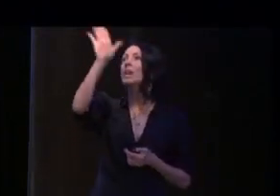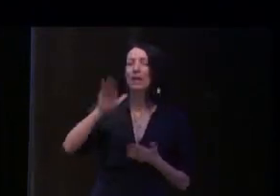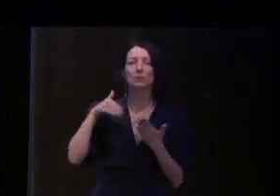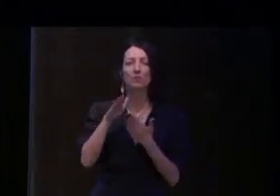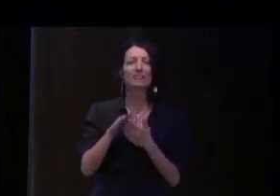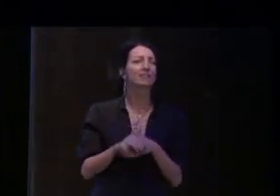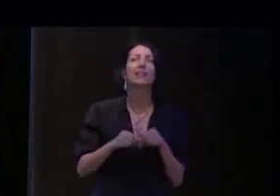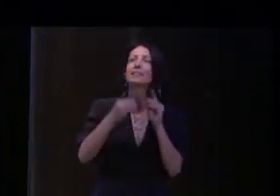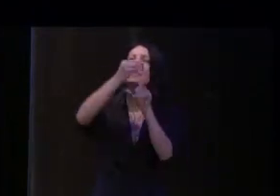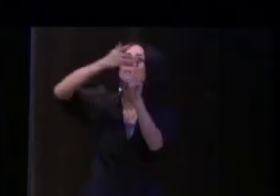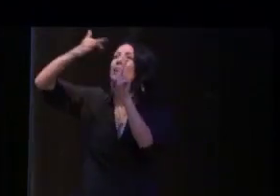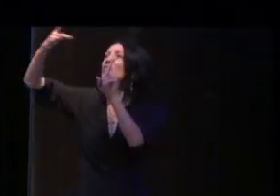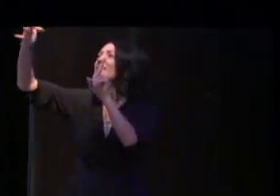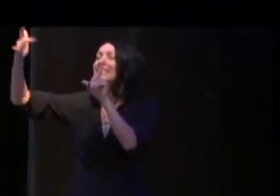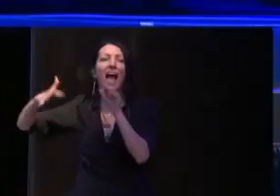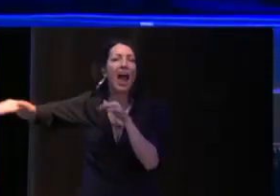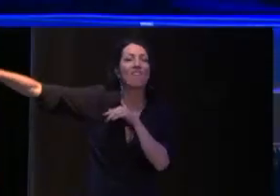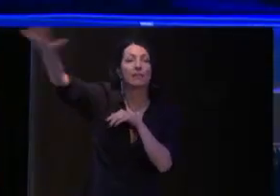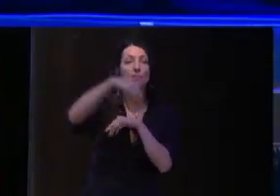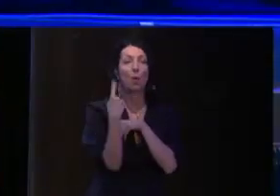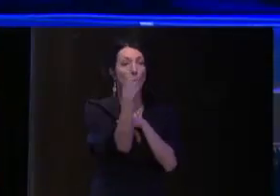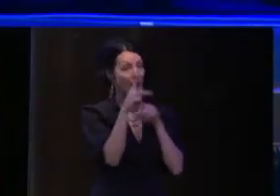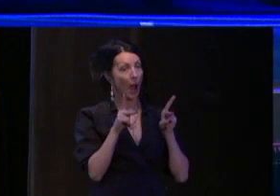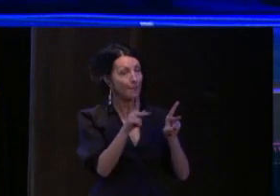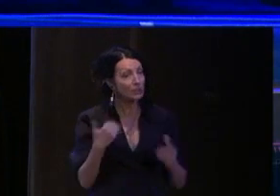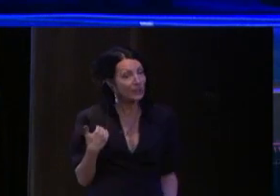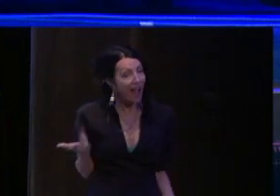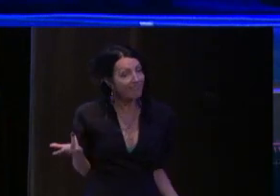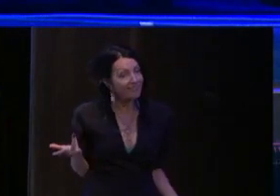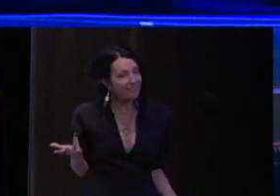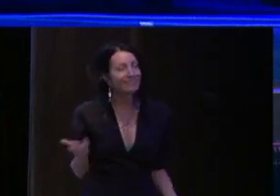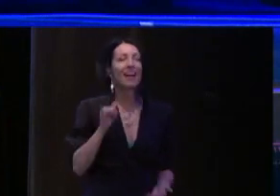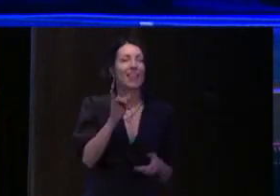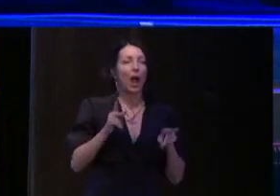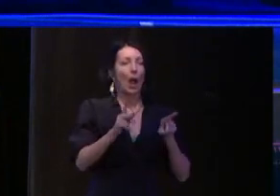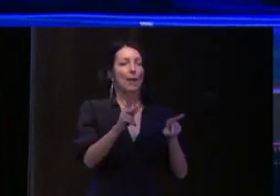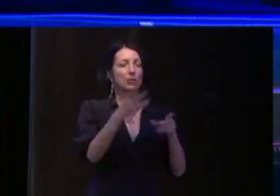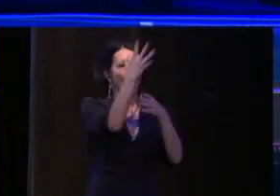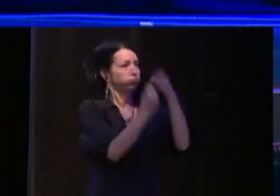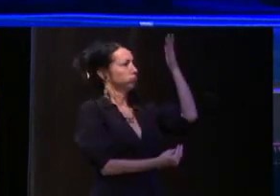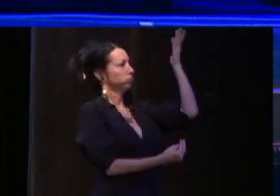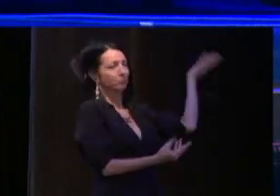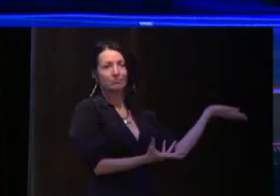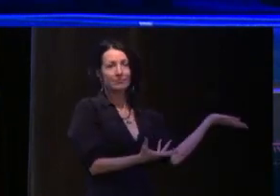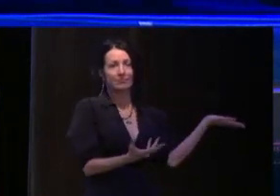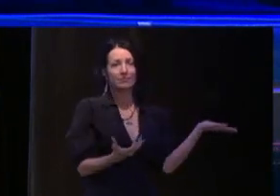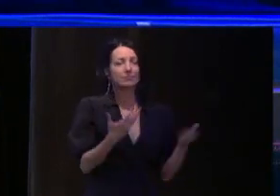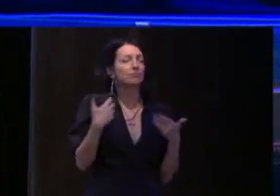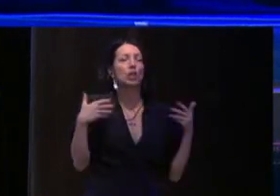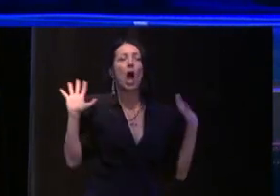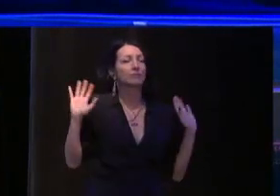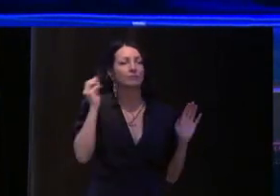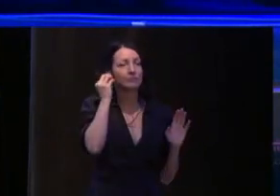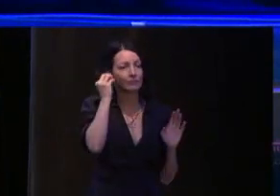dimensionless, spans everything, but you only get one opportunity? And that opportunity, once it's gone, it's forever lost?